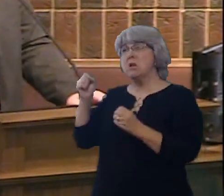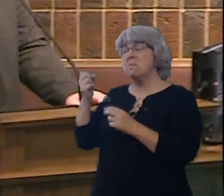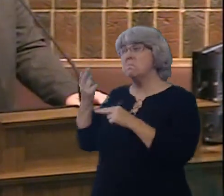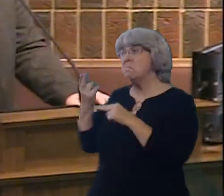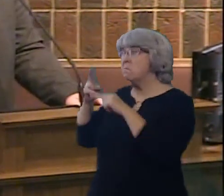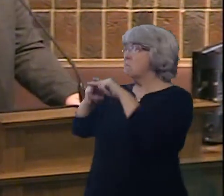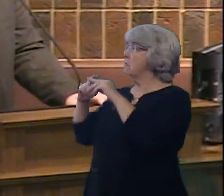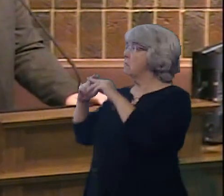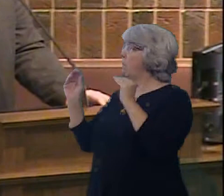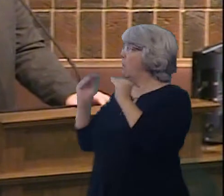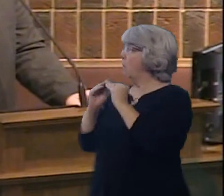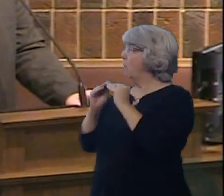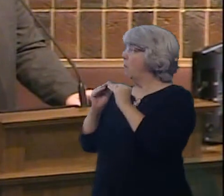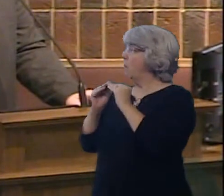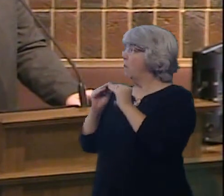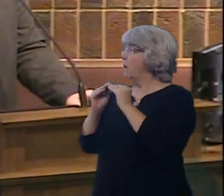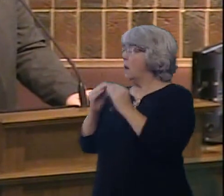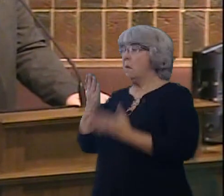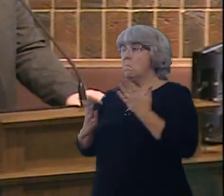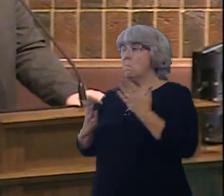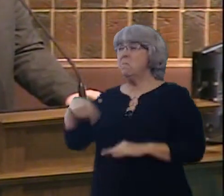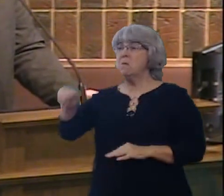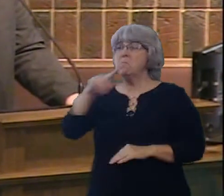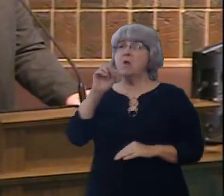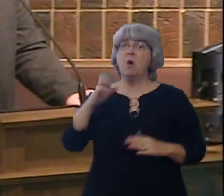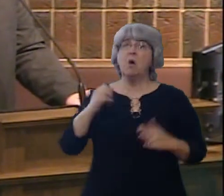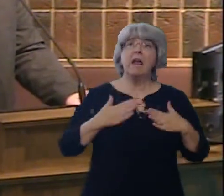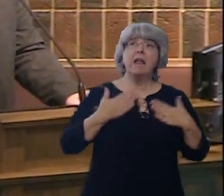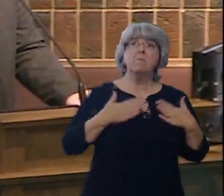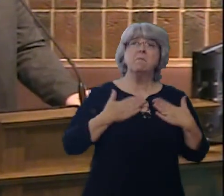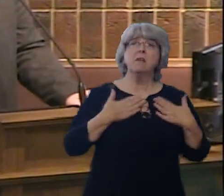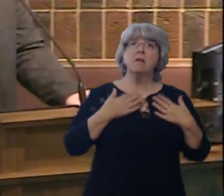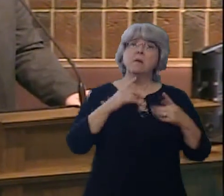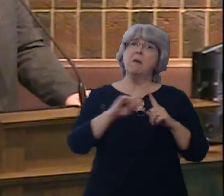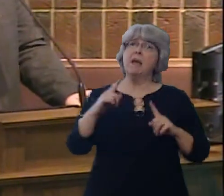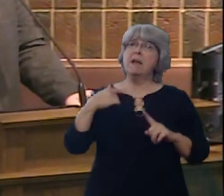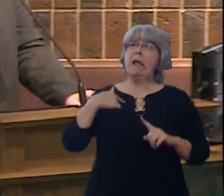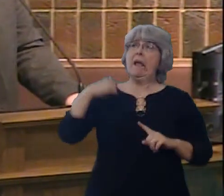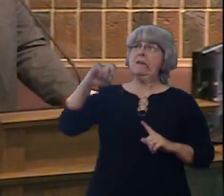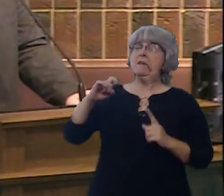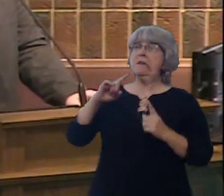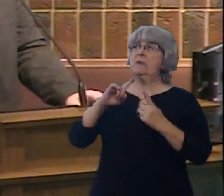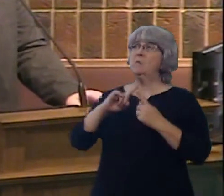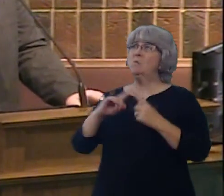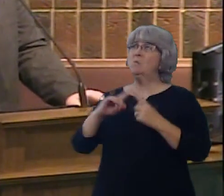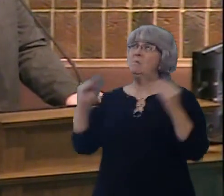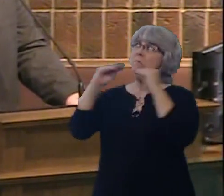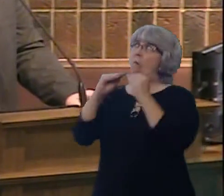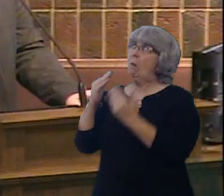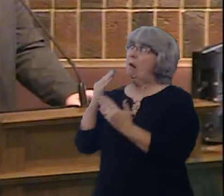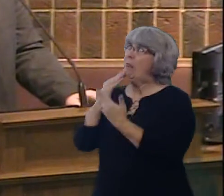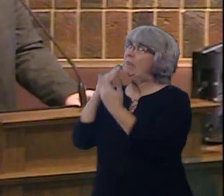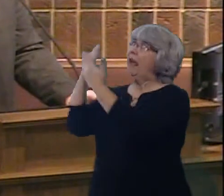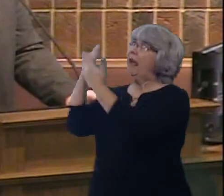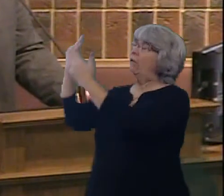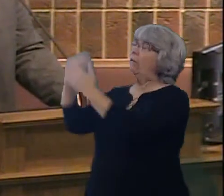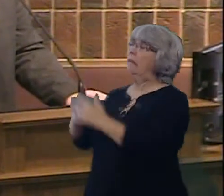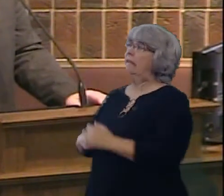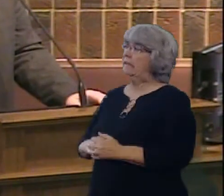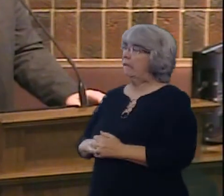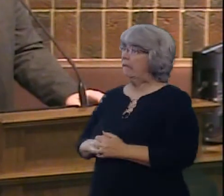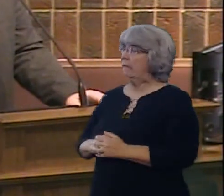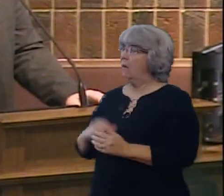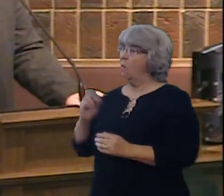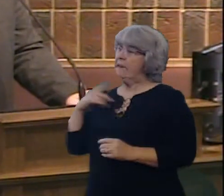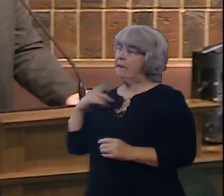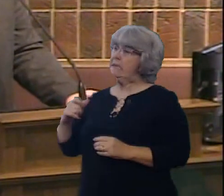also find ways in which we could be more thankful. We might find ways in which we can have greater joy and share it with other